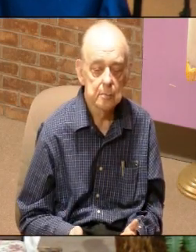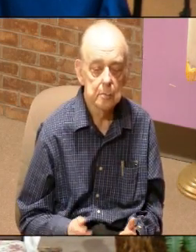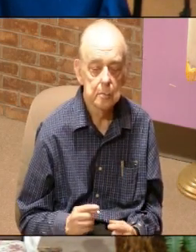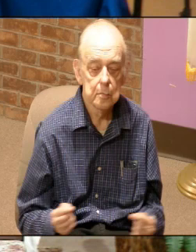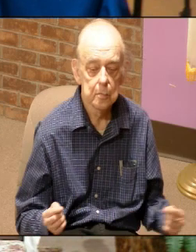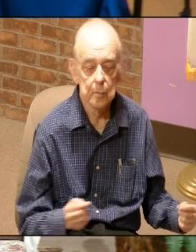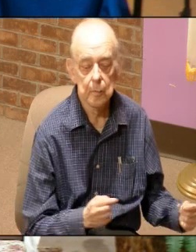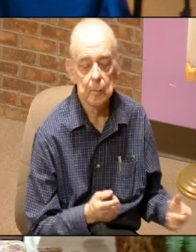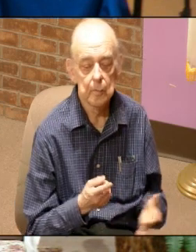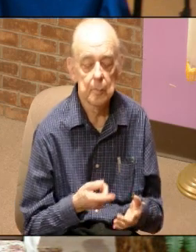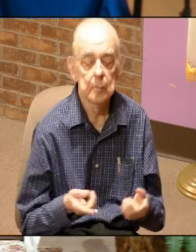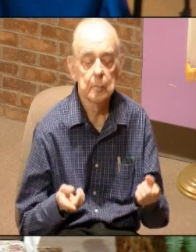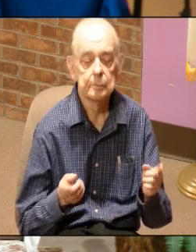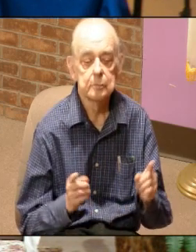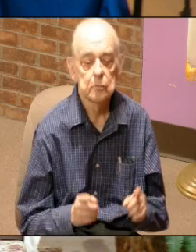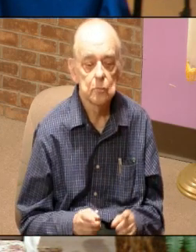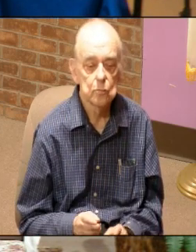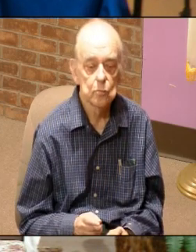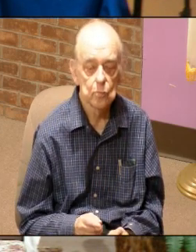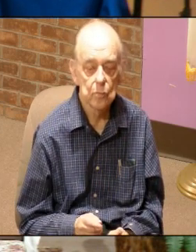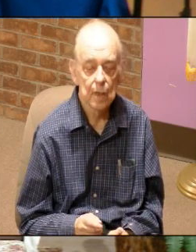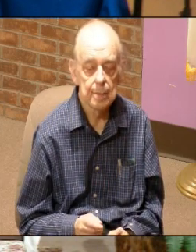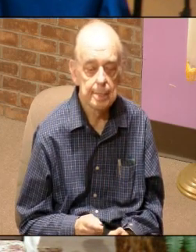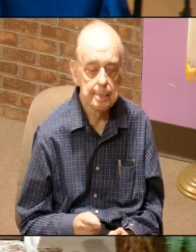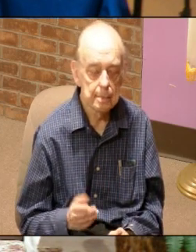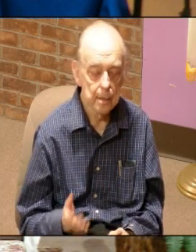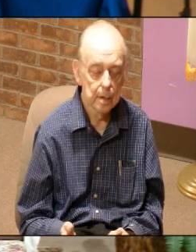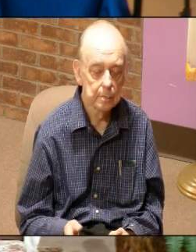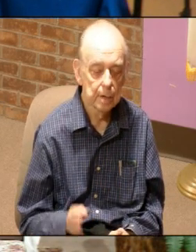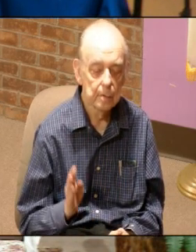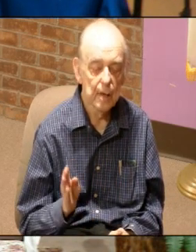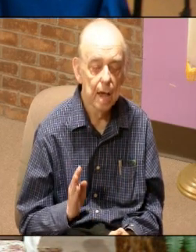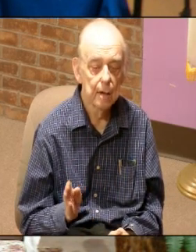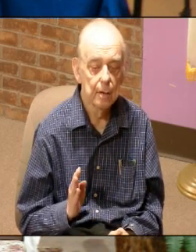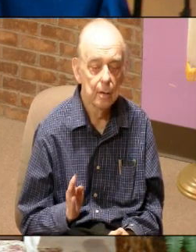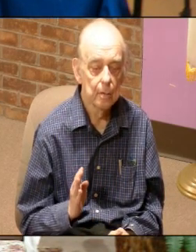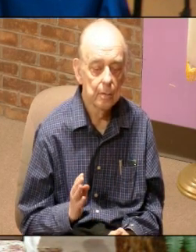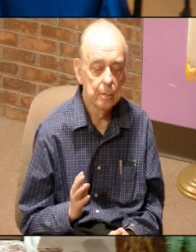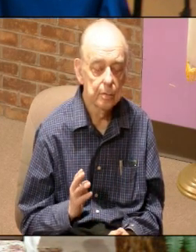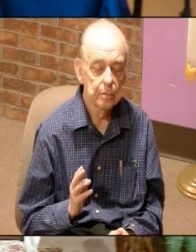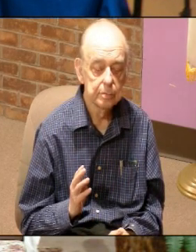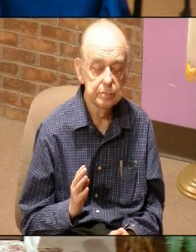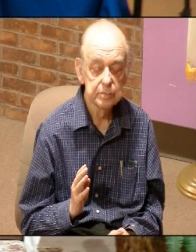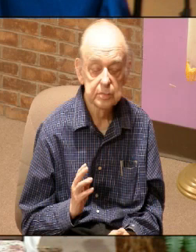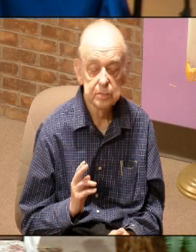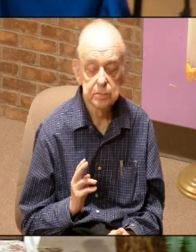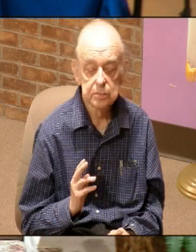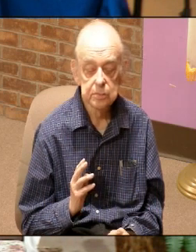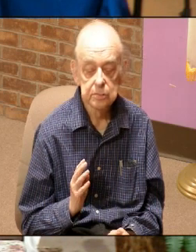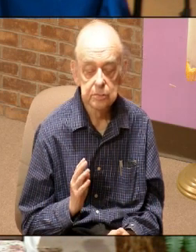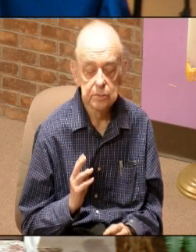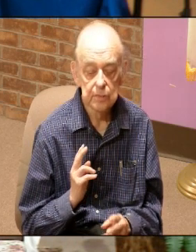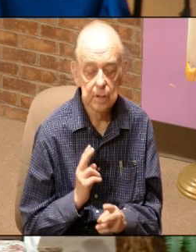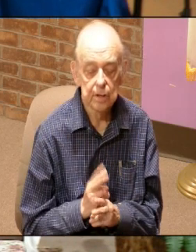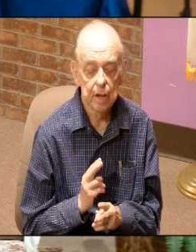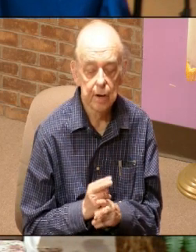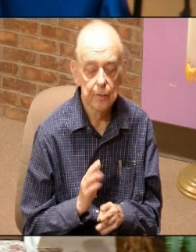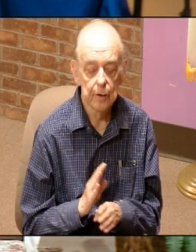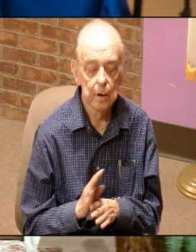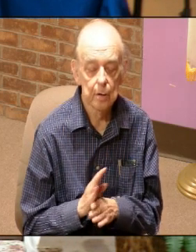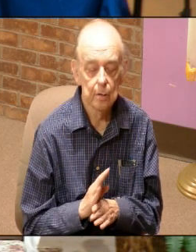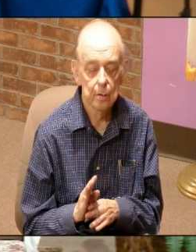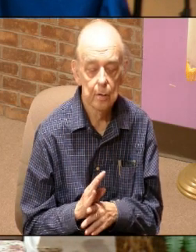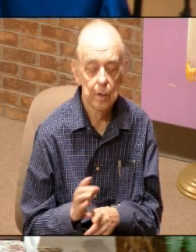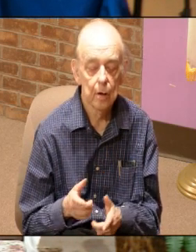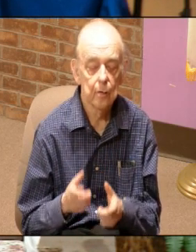And what ends up happening is here is Bathsheba minding her own business. And then all